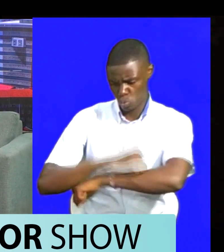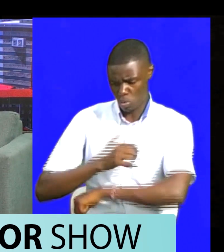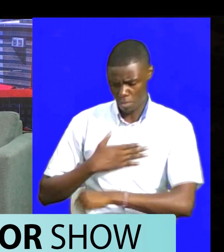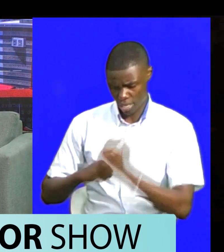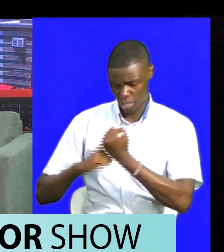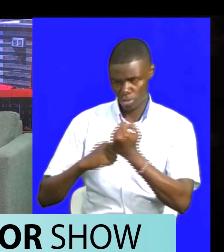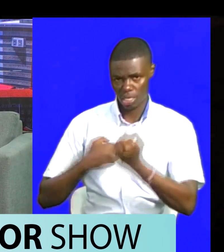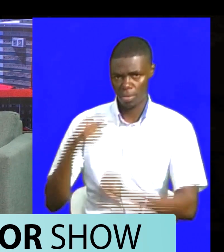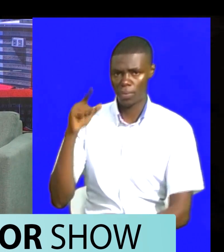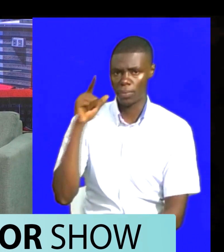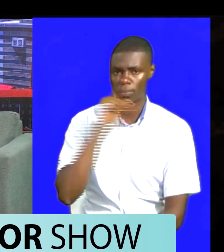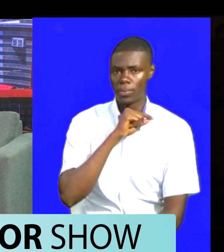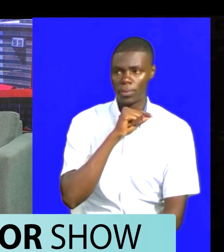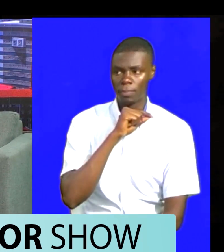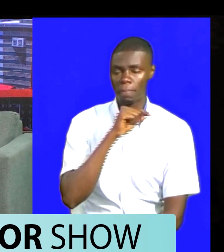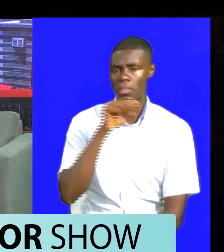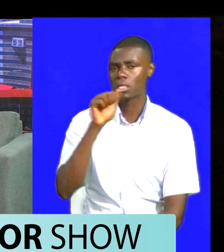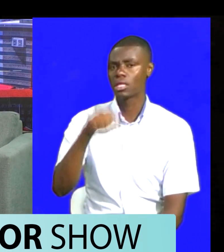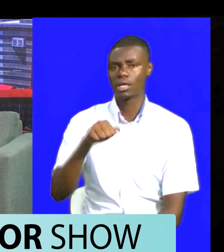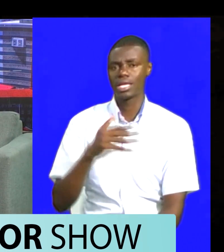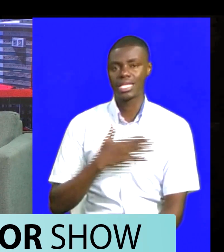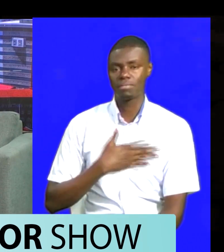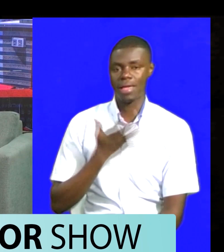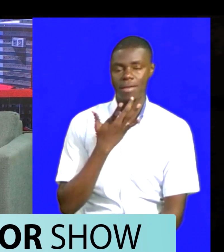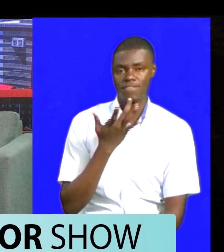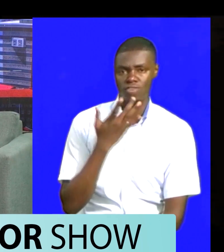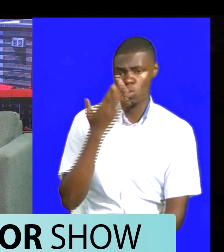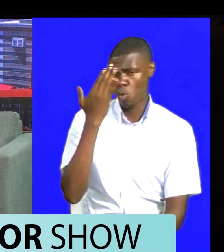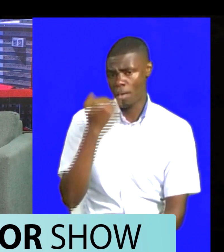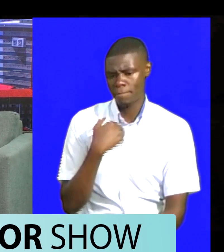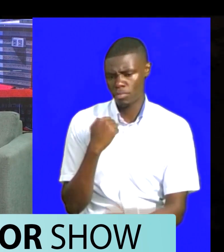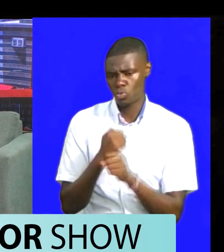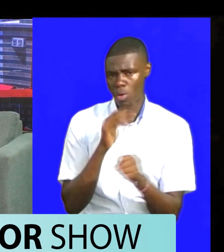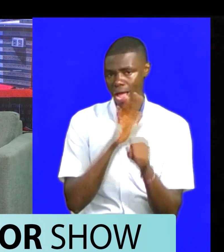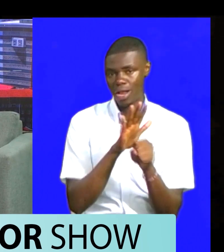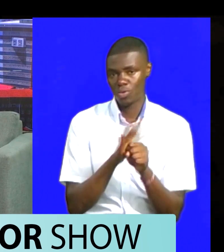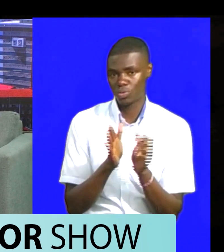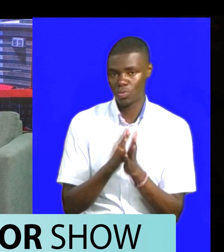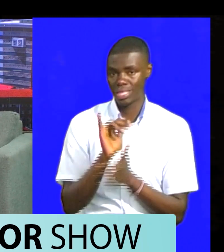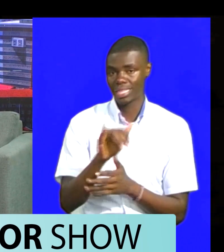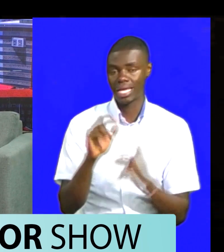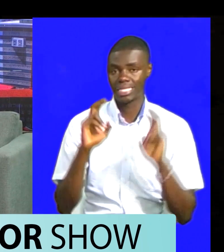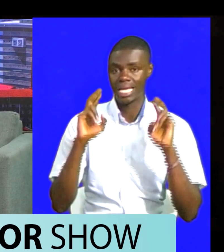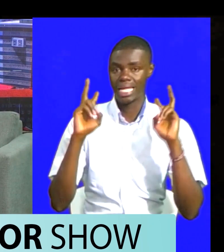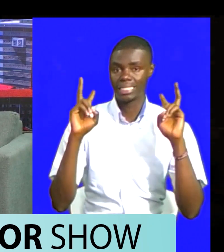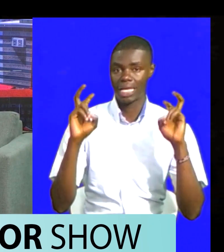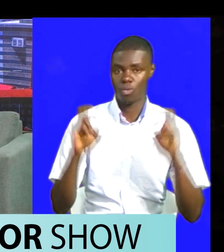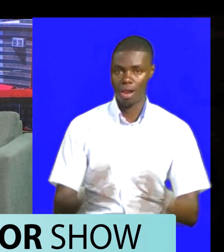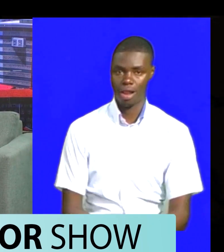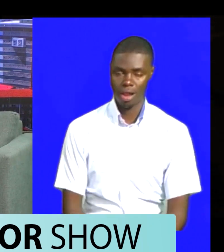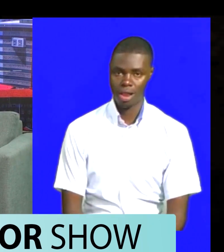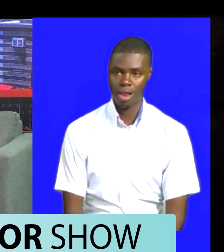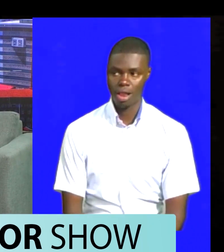me. And yeah, it's my favorite because I've been able to do a lot with this title.